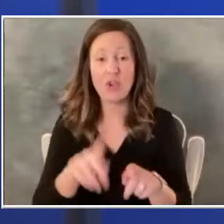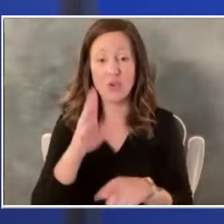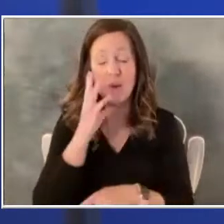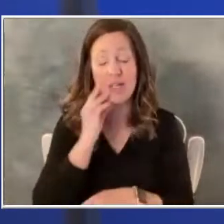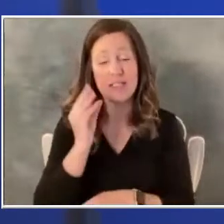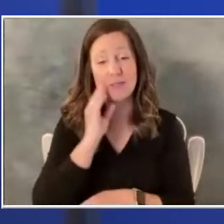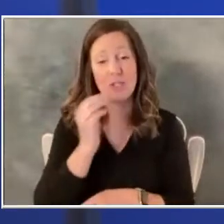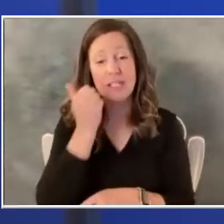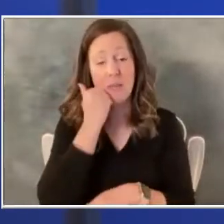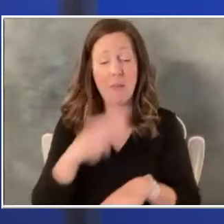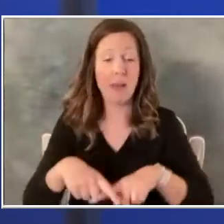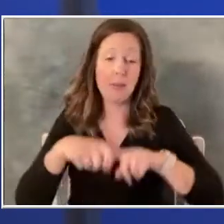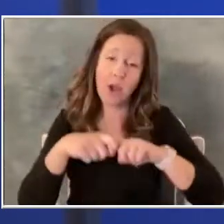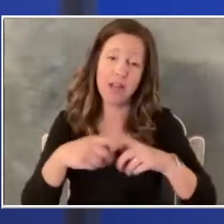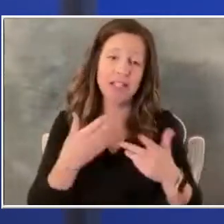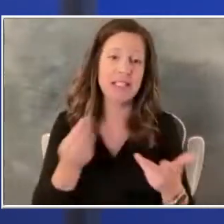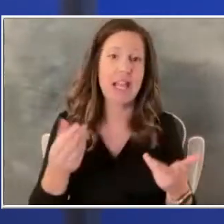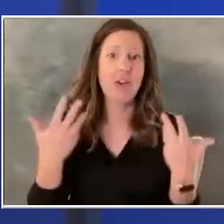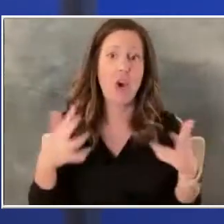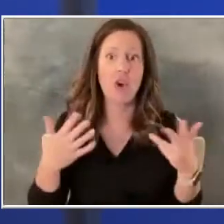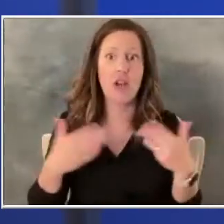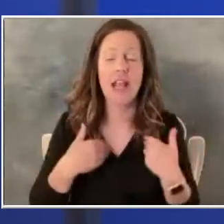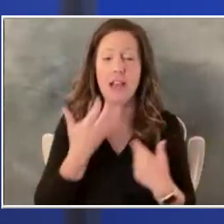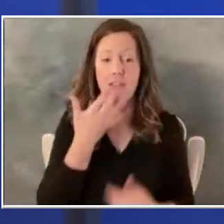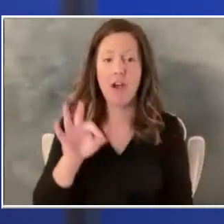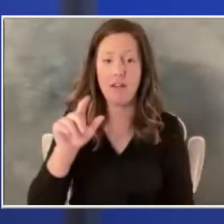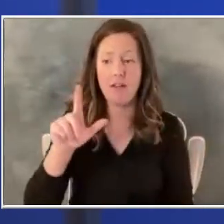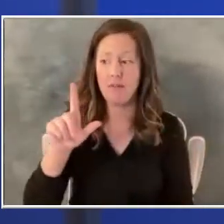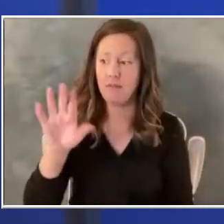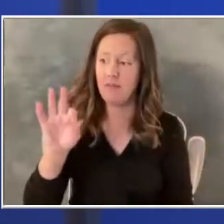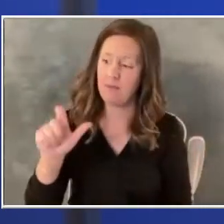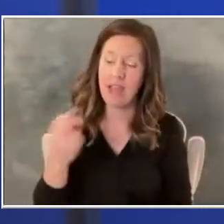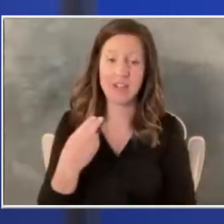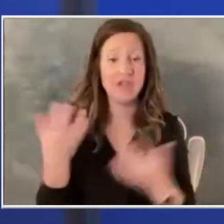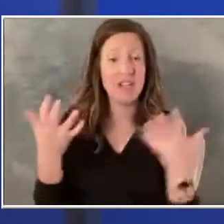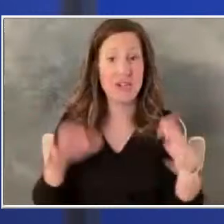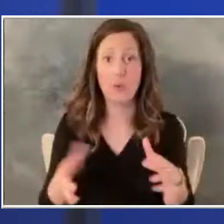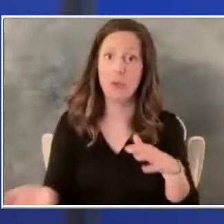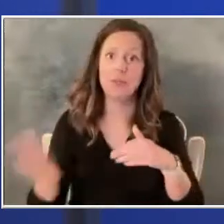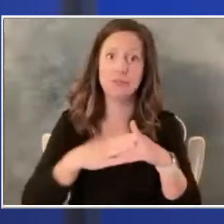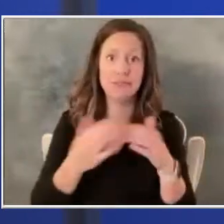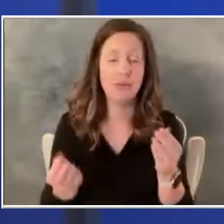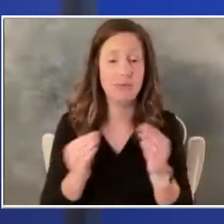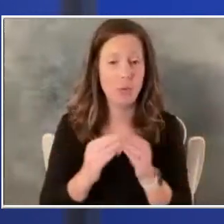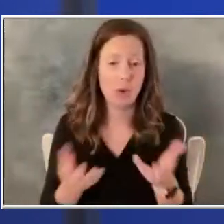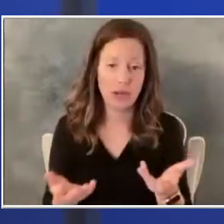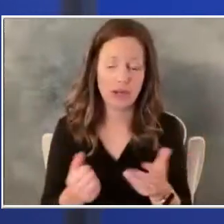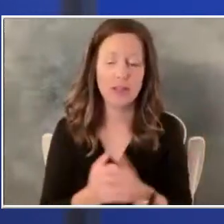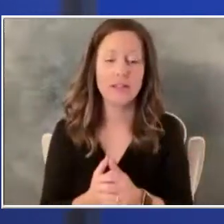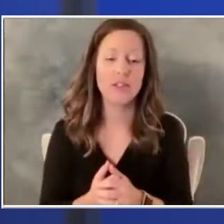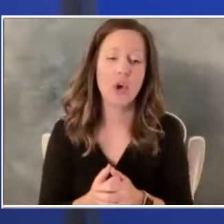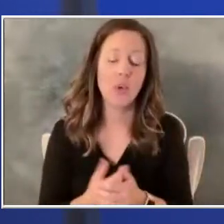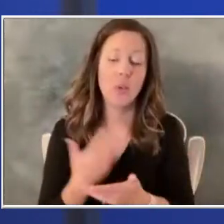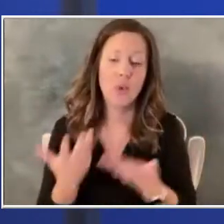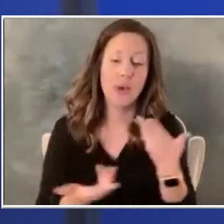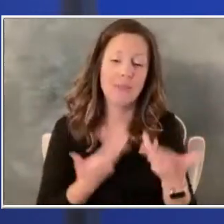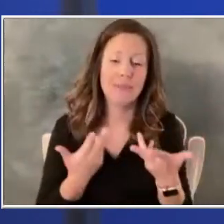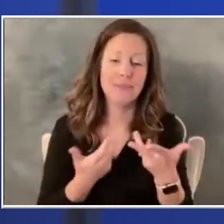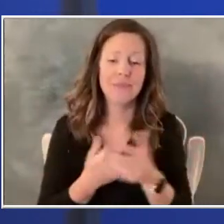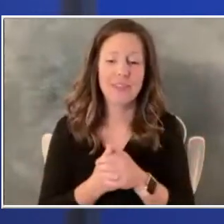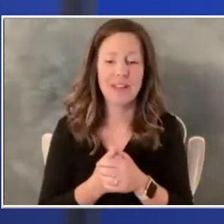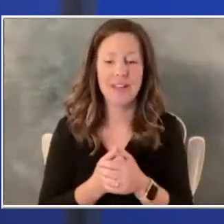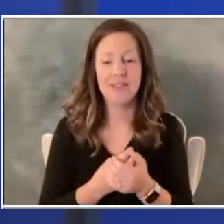flashes, and they certainly don't want to take medicines that are going to give them more hot flashes. So that was one of